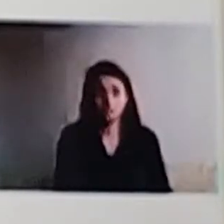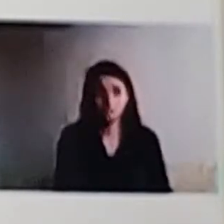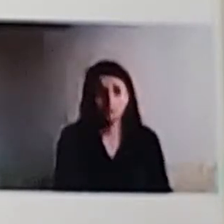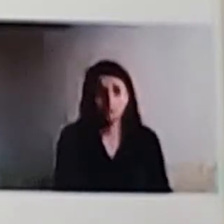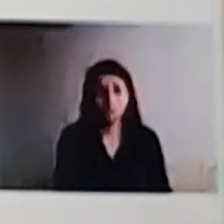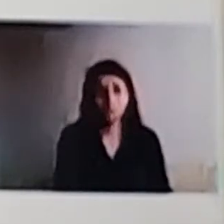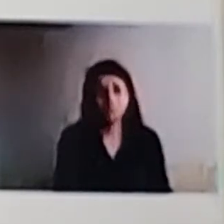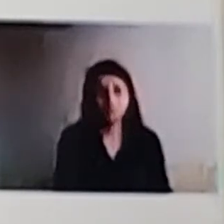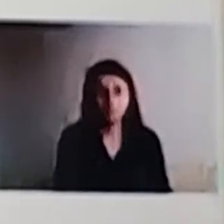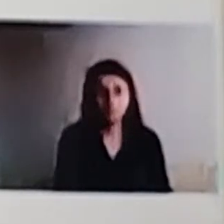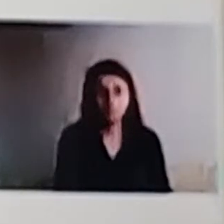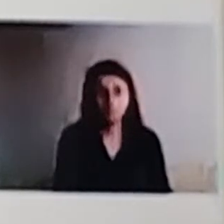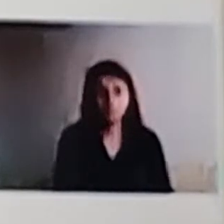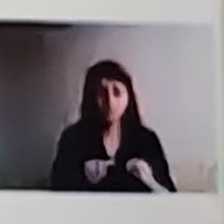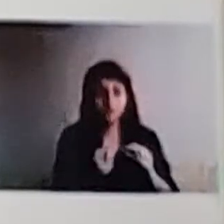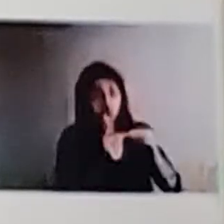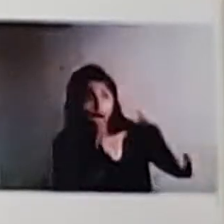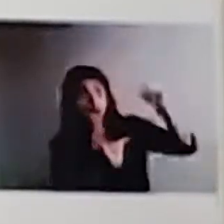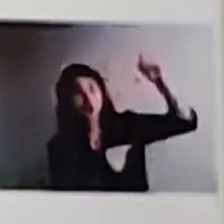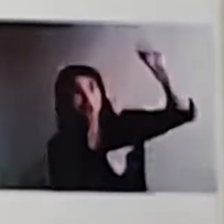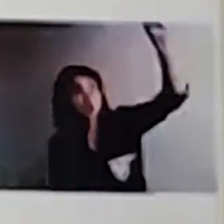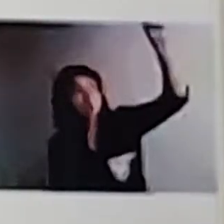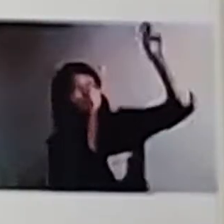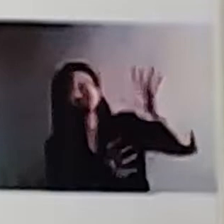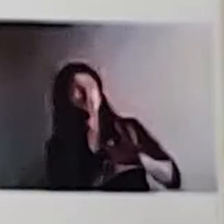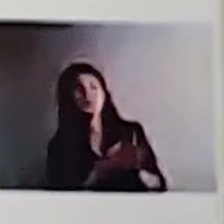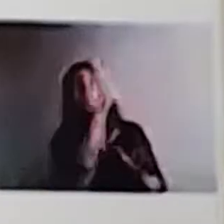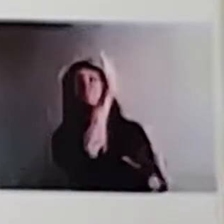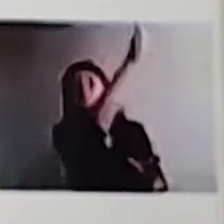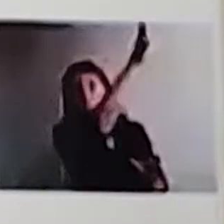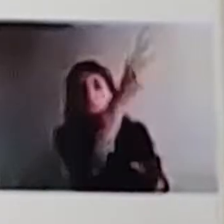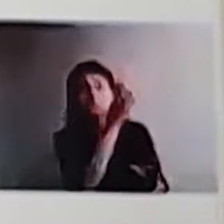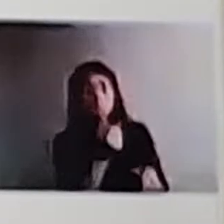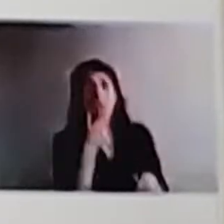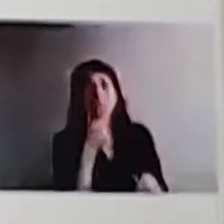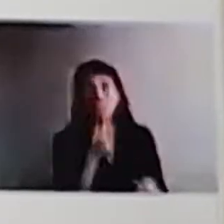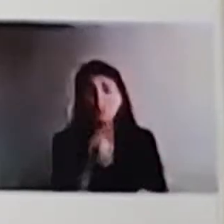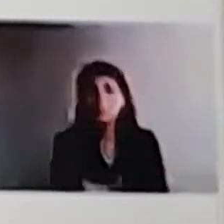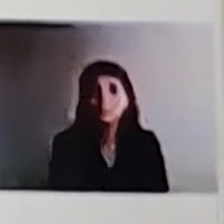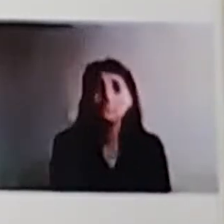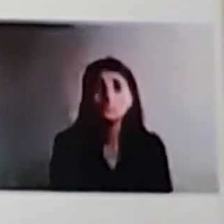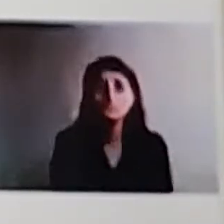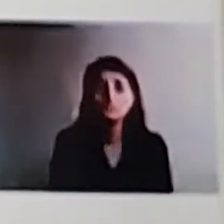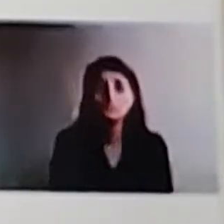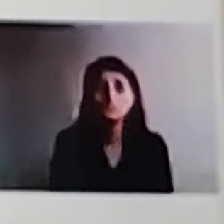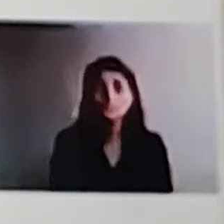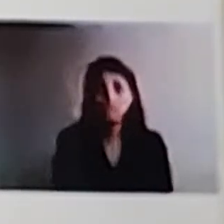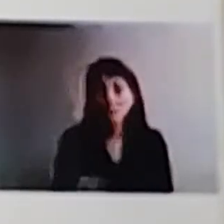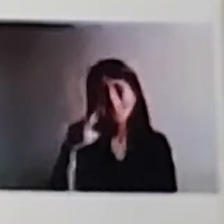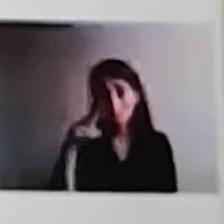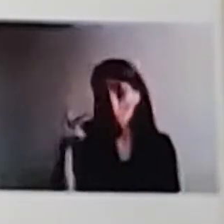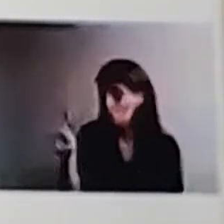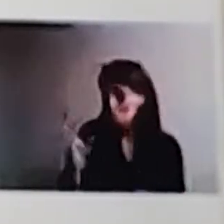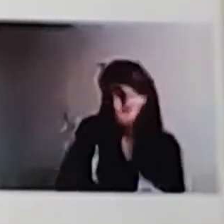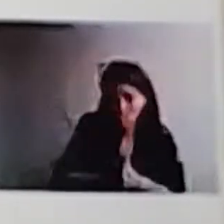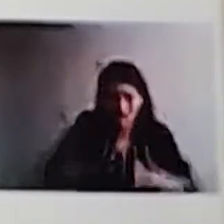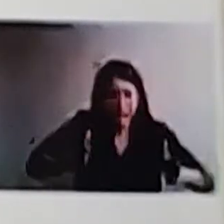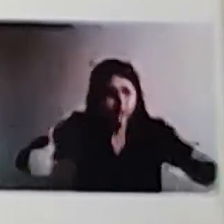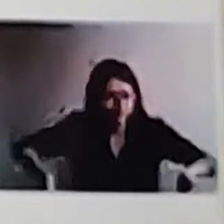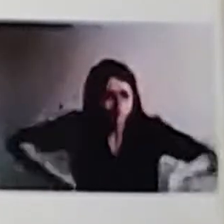big. Inside corridors are also very nice and very clear. The fridge, all the spaces area